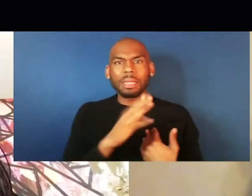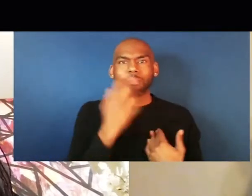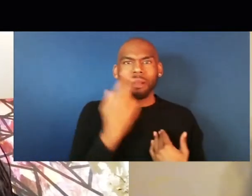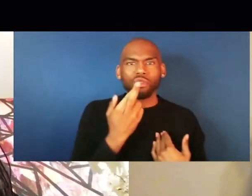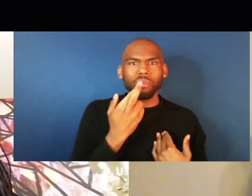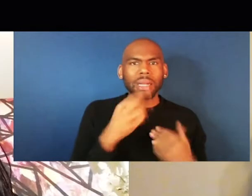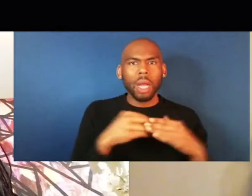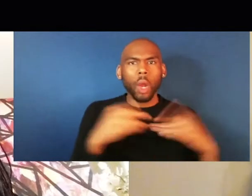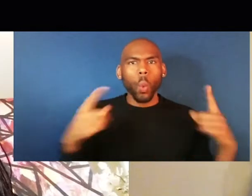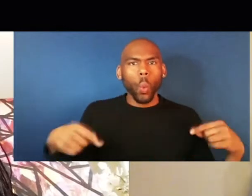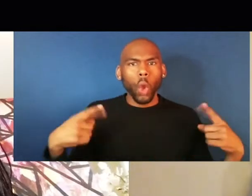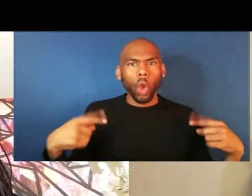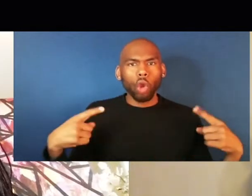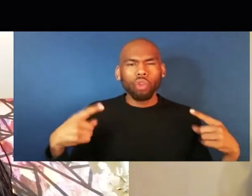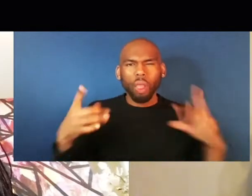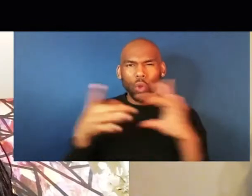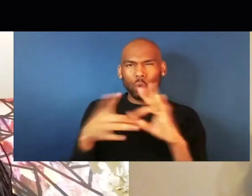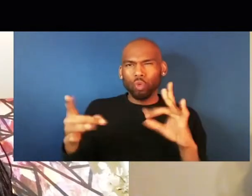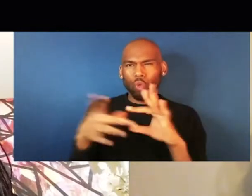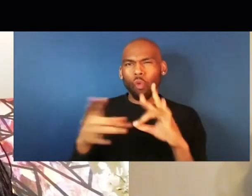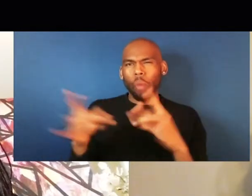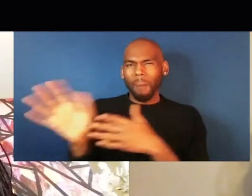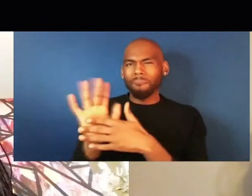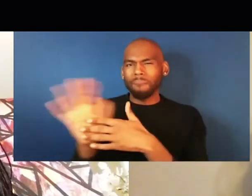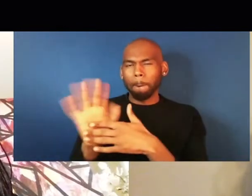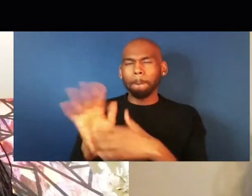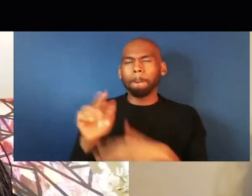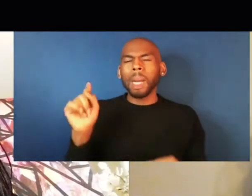So I think there is